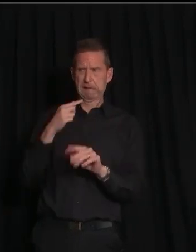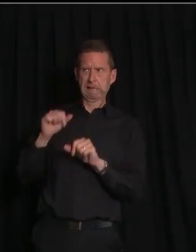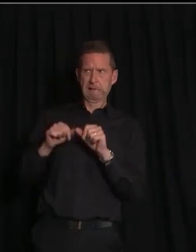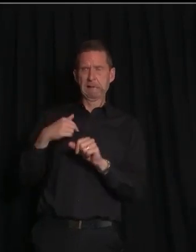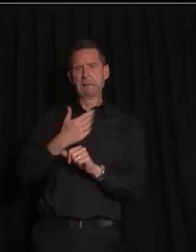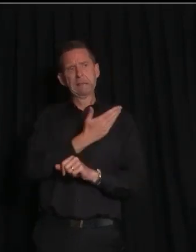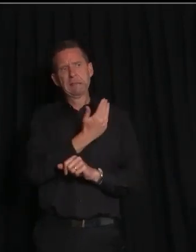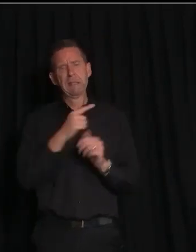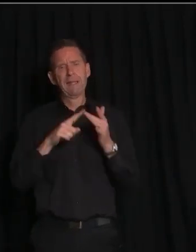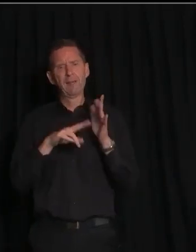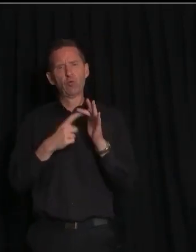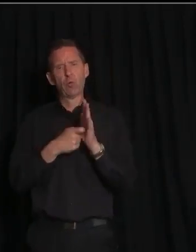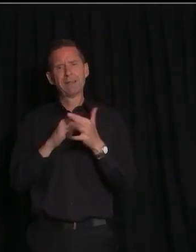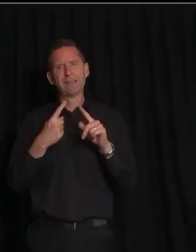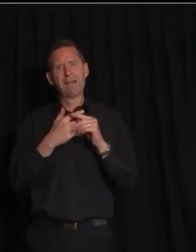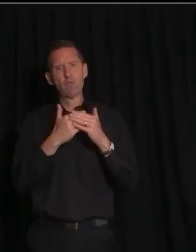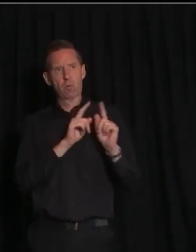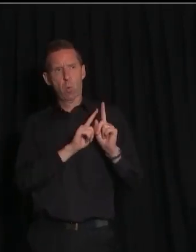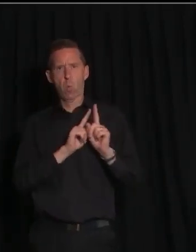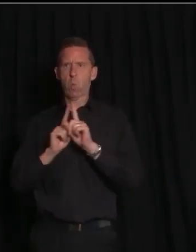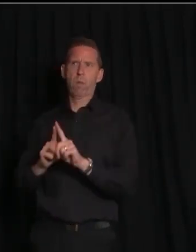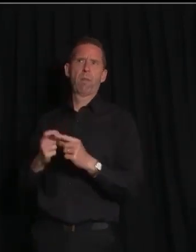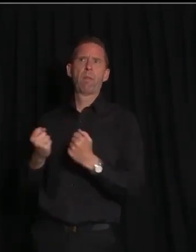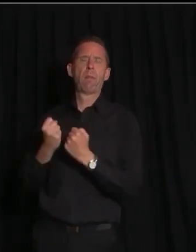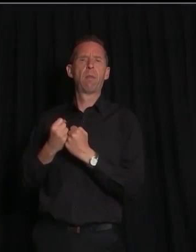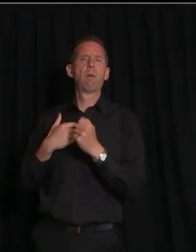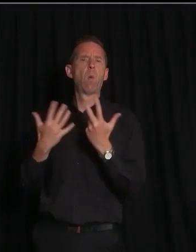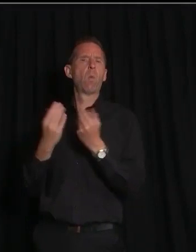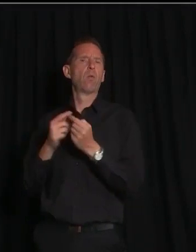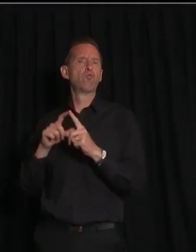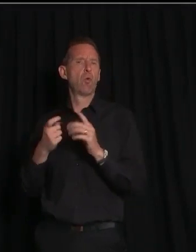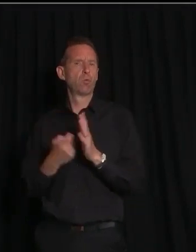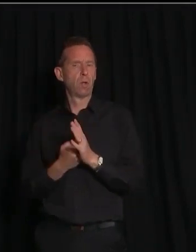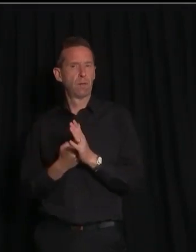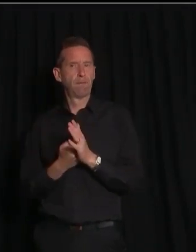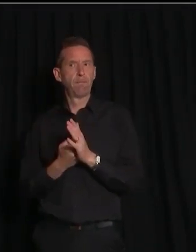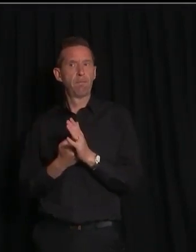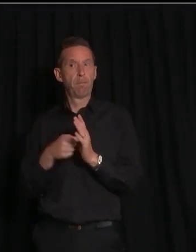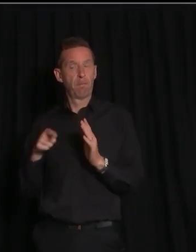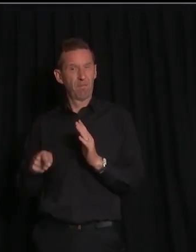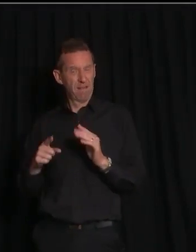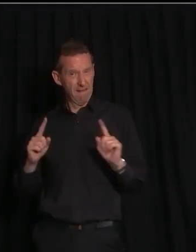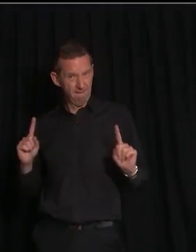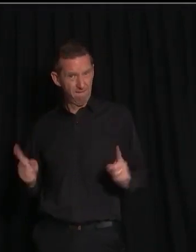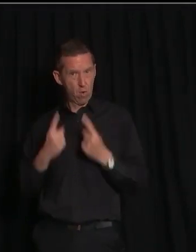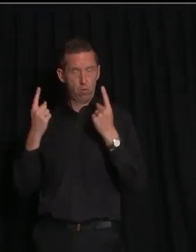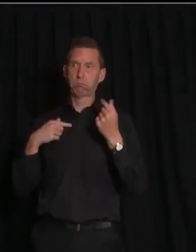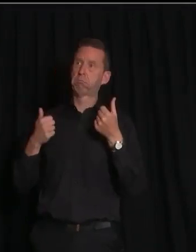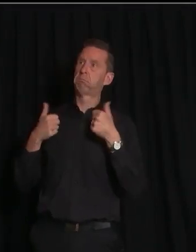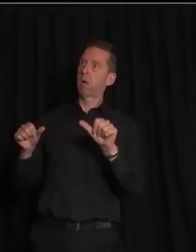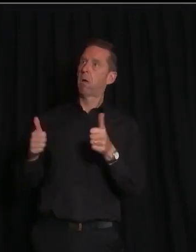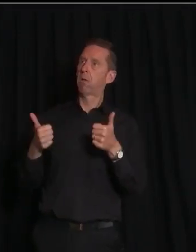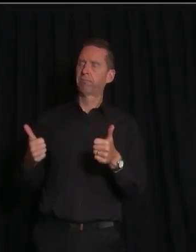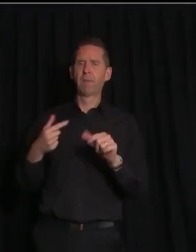friend to come with me sort of for mental health support. And it was the first time that I had a positive